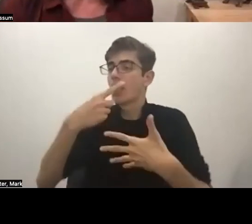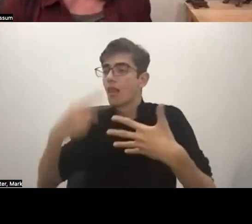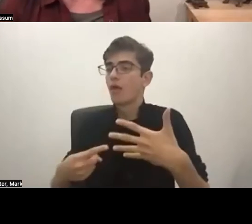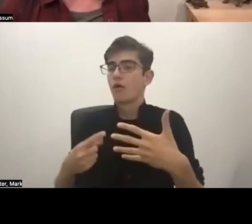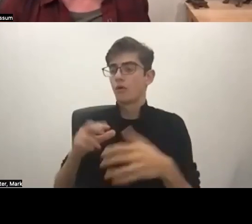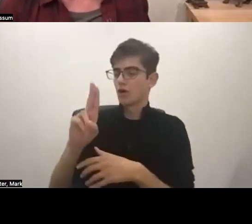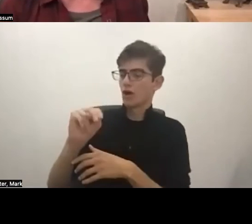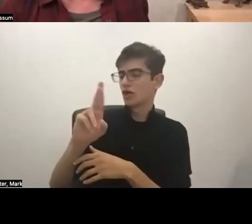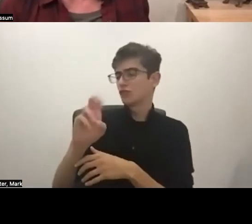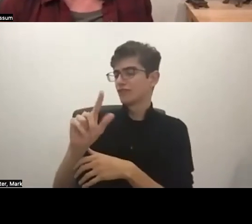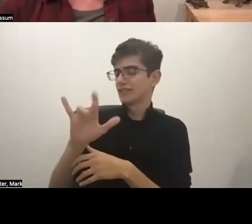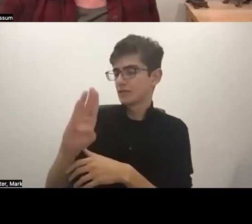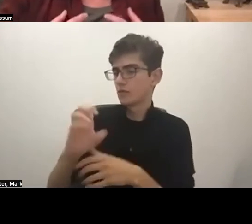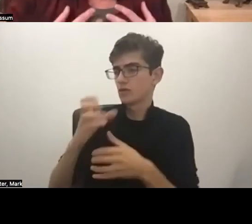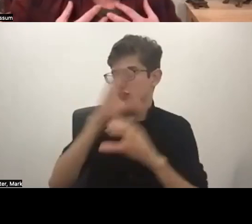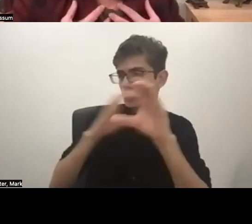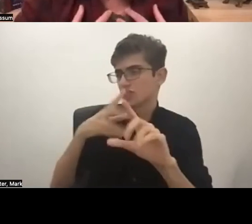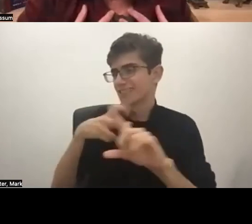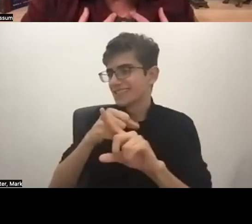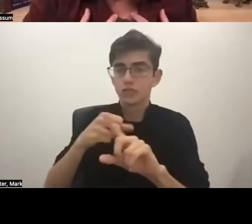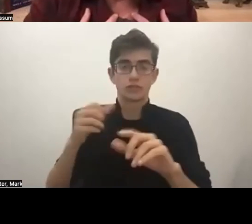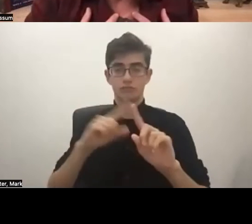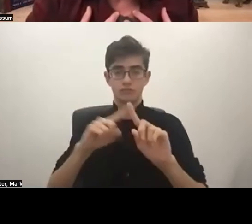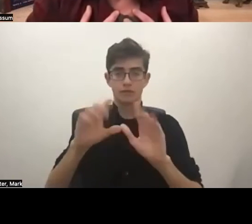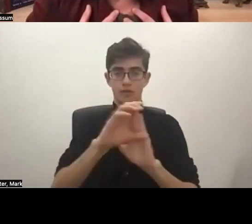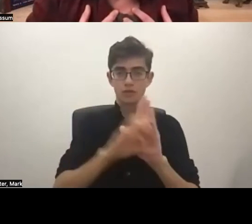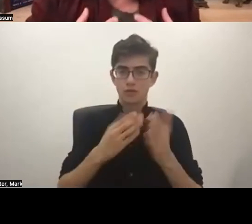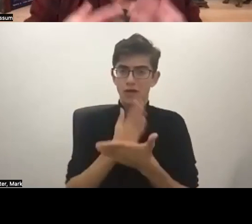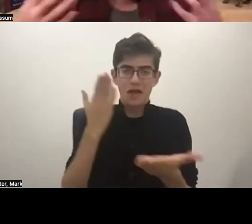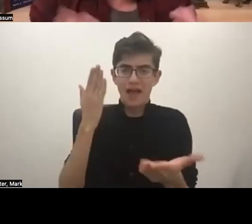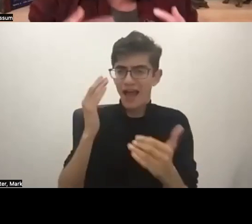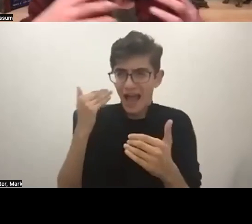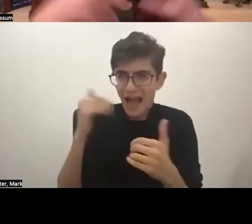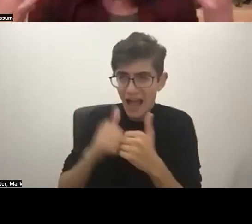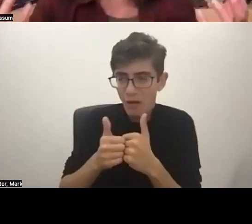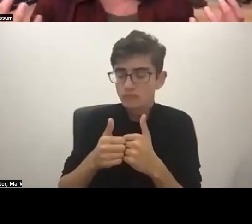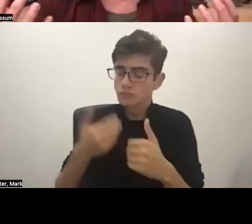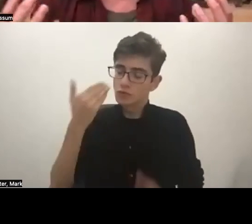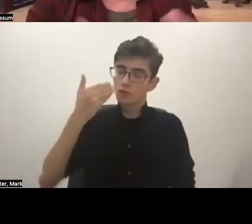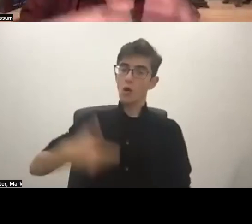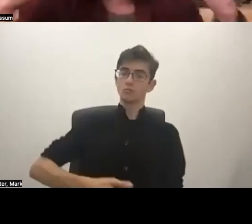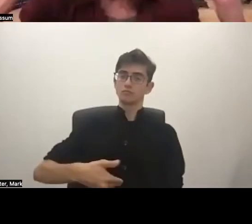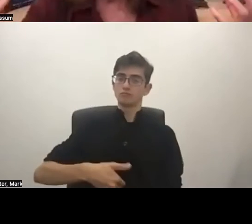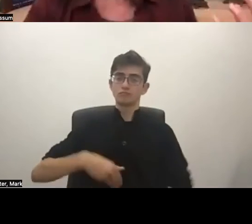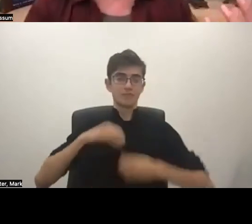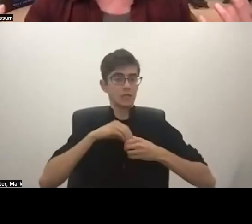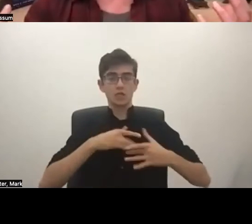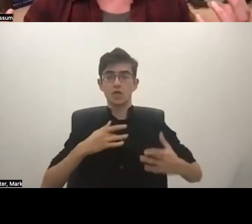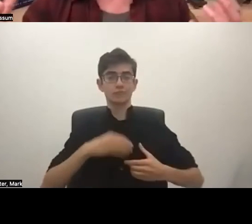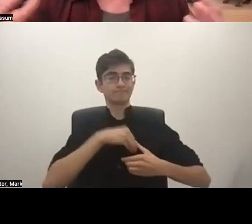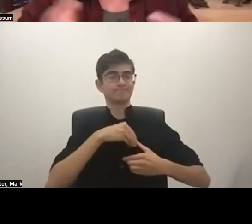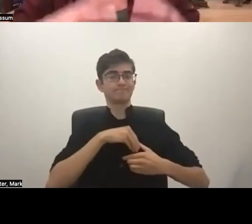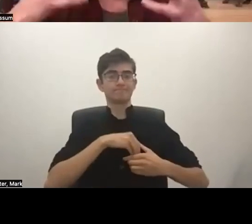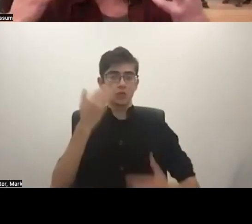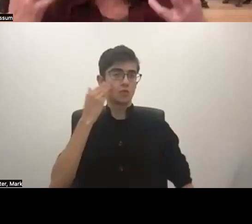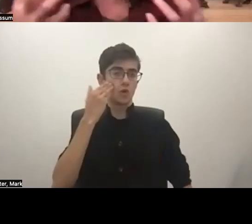unreasonable search or seizure, right? Because we know in our hearts, right? We know where that line is. We know when that line